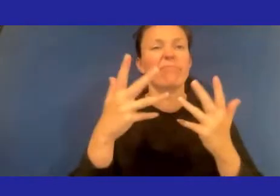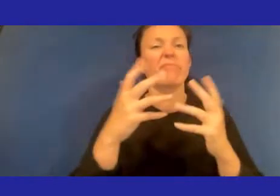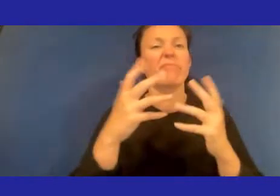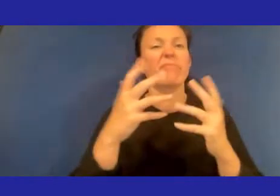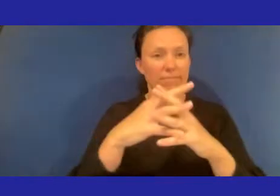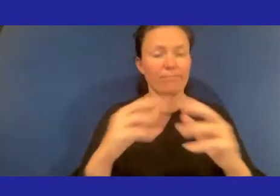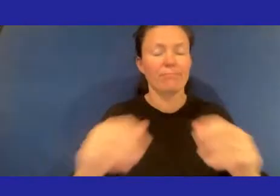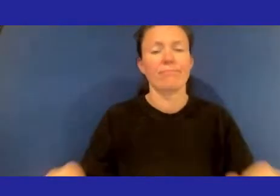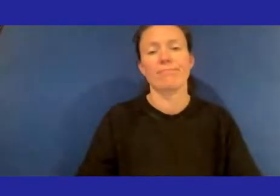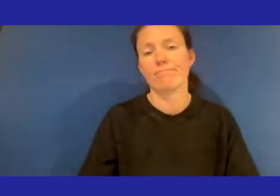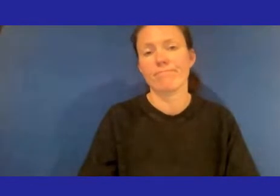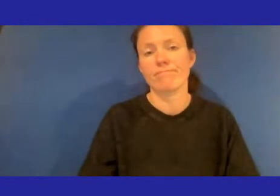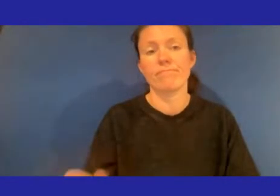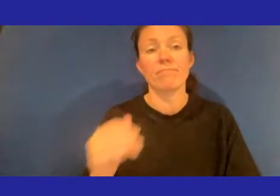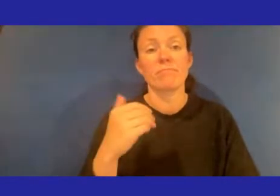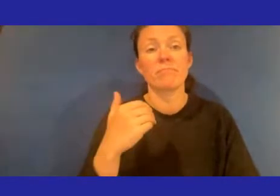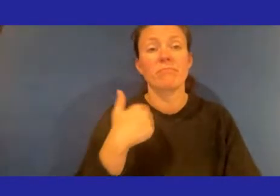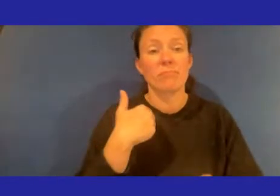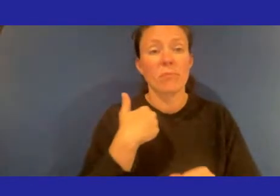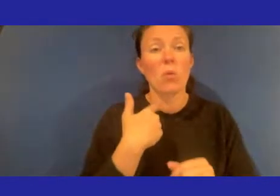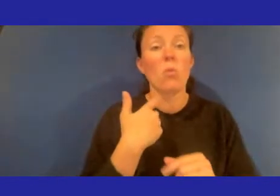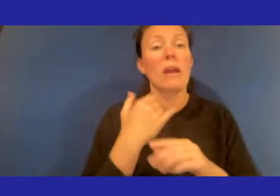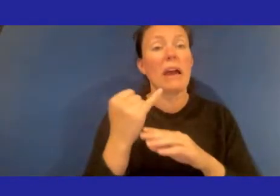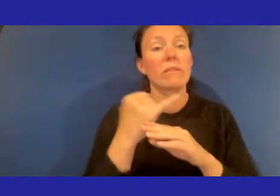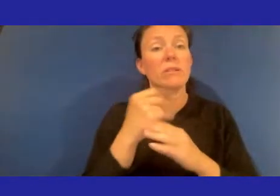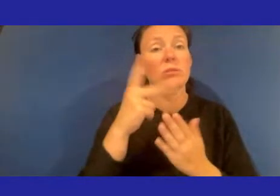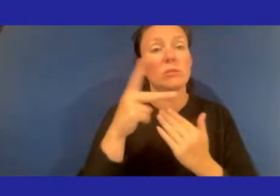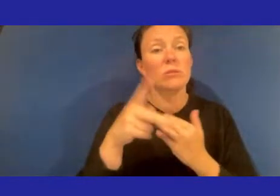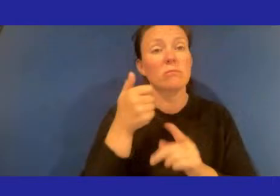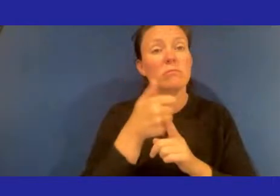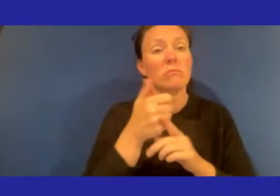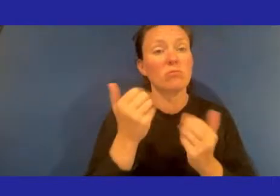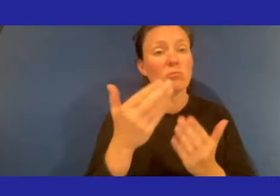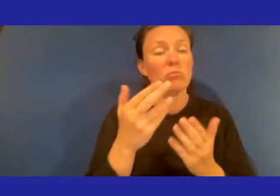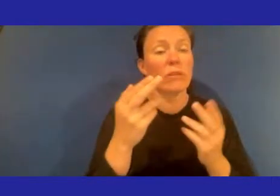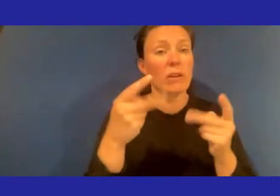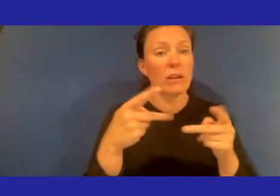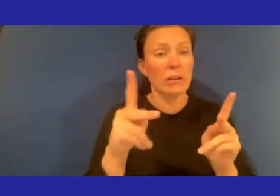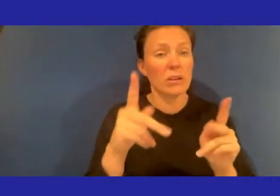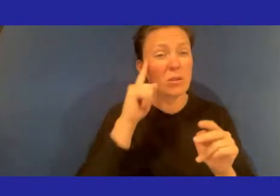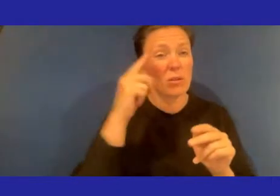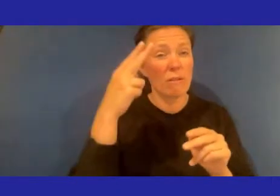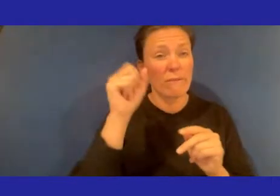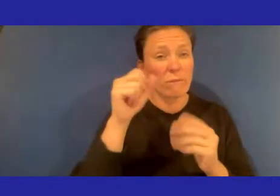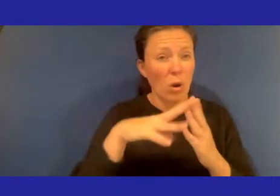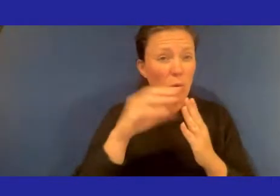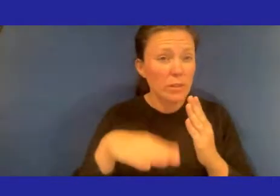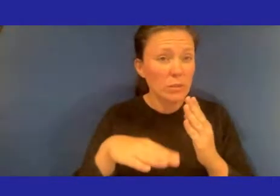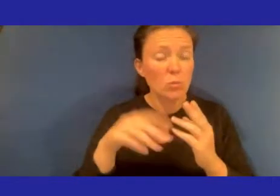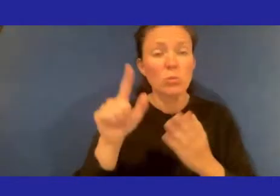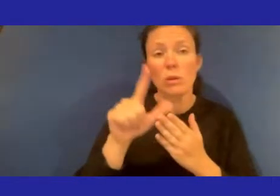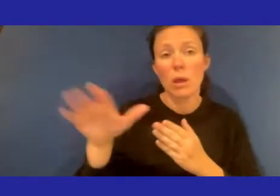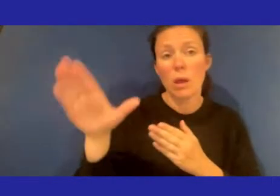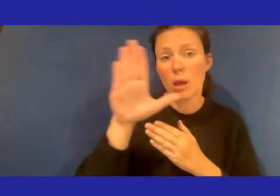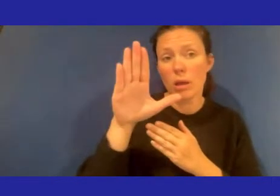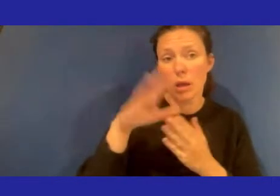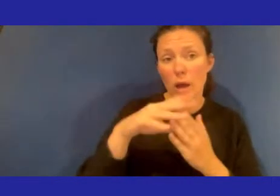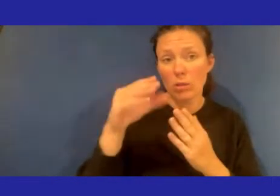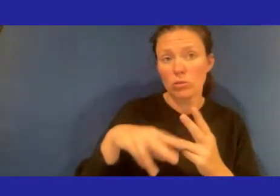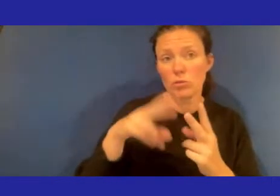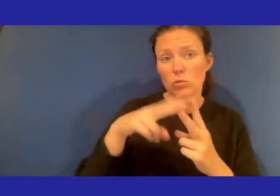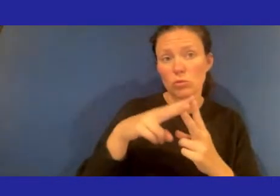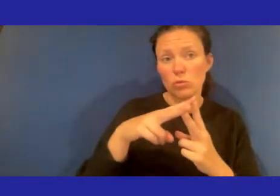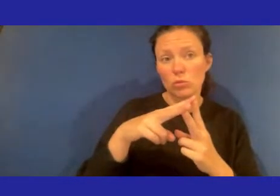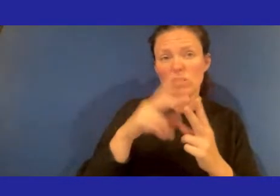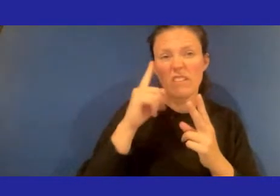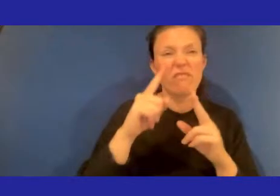have a centralized internship program that provides opportunities for high school students and college students from many diverse